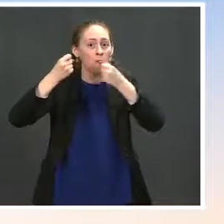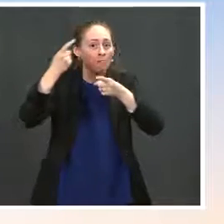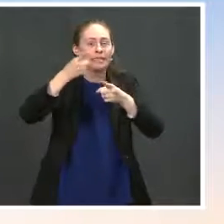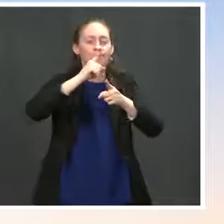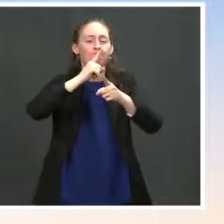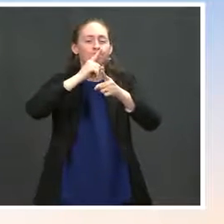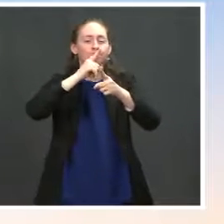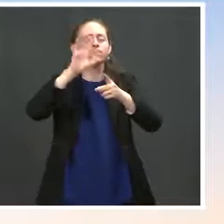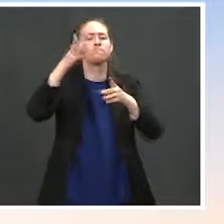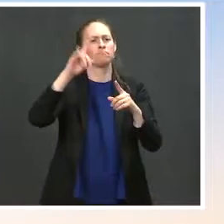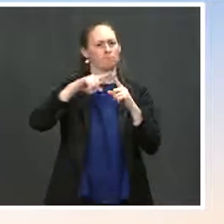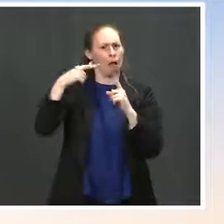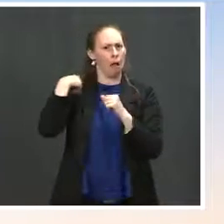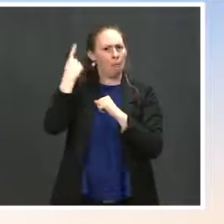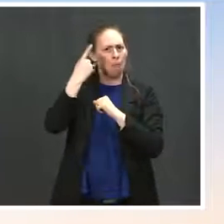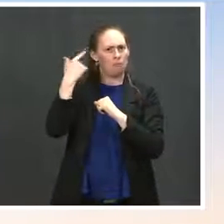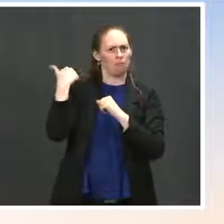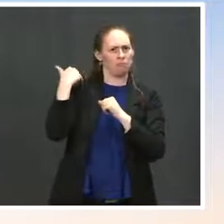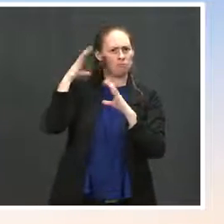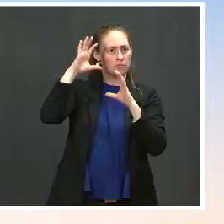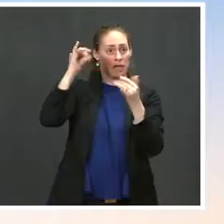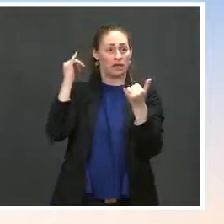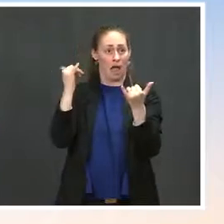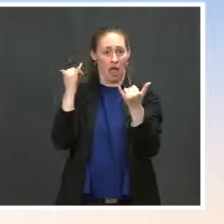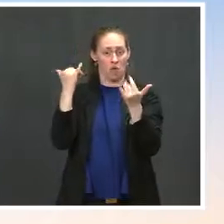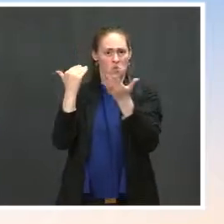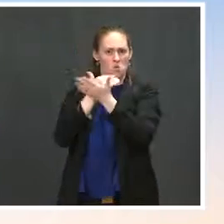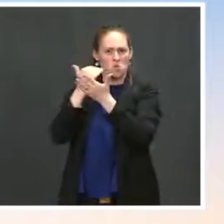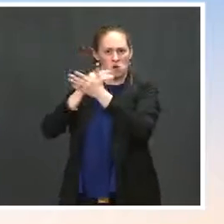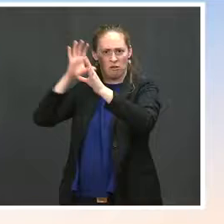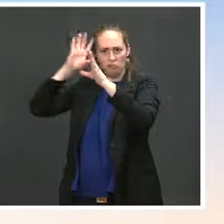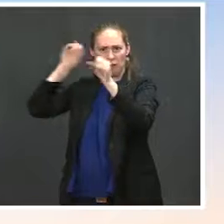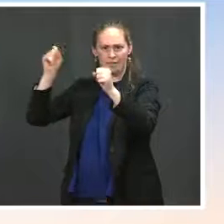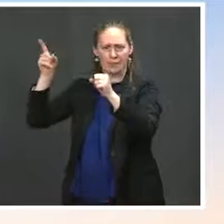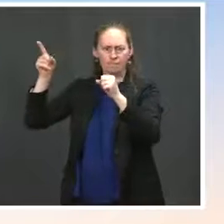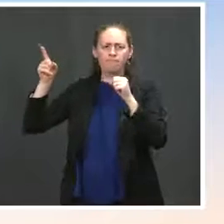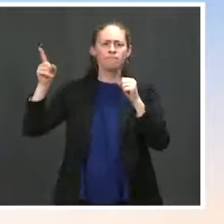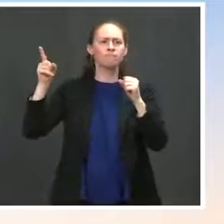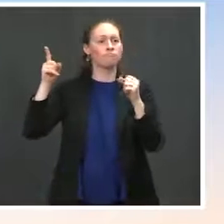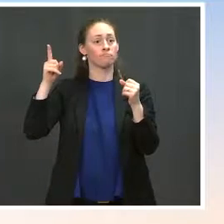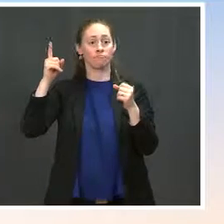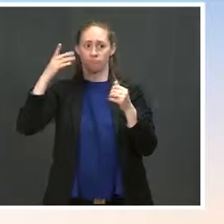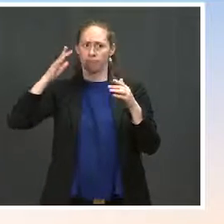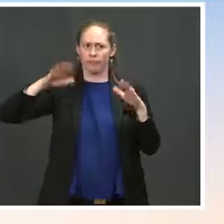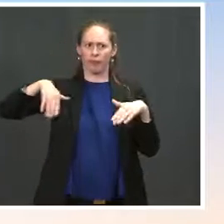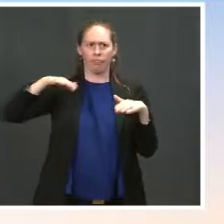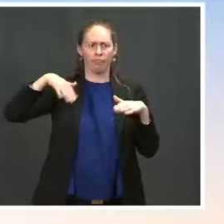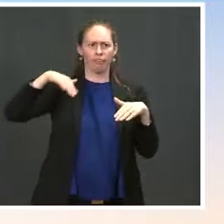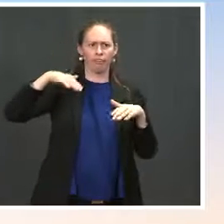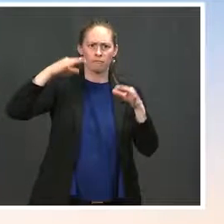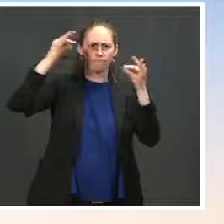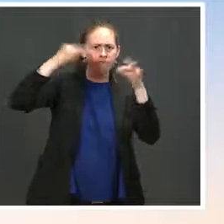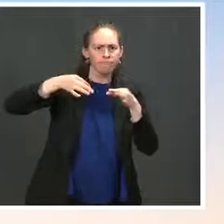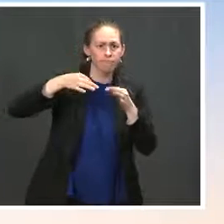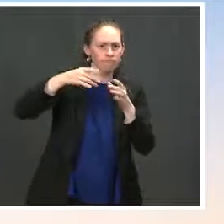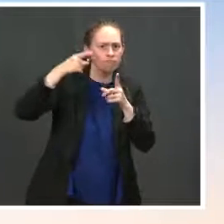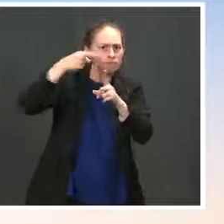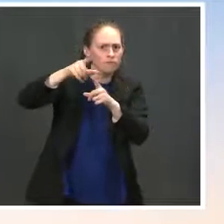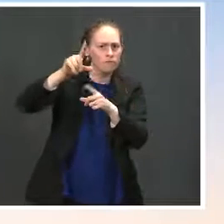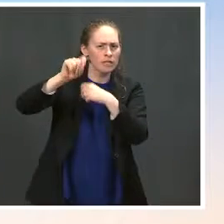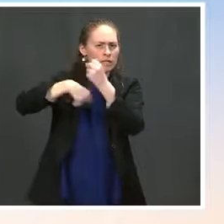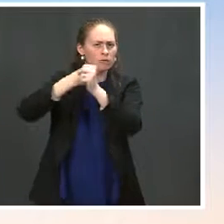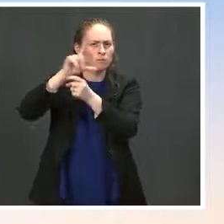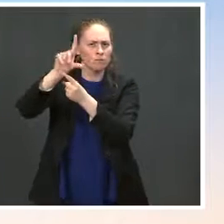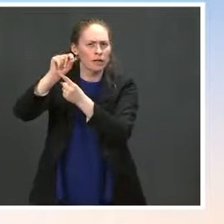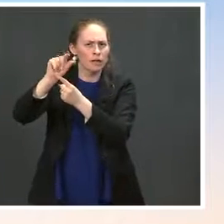what, if President Biden is not to win again in 2024, what specifically can you do now to make sure that the next president